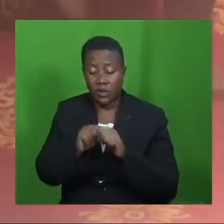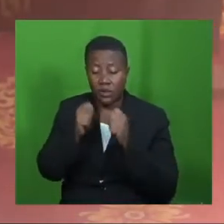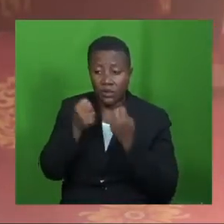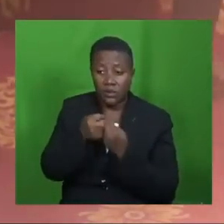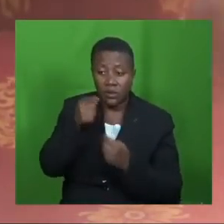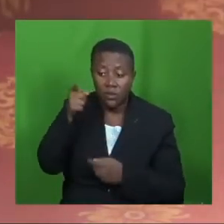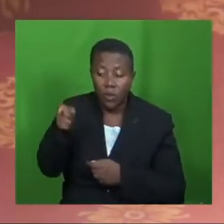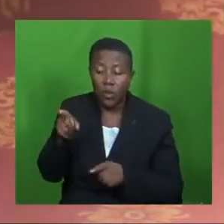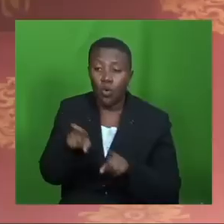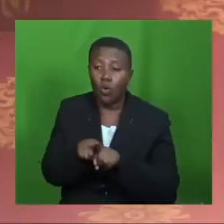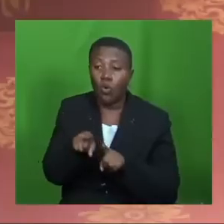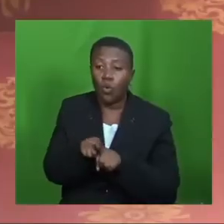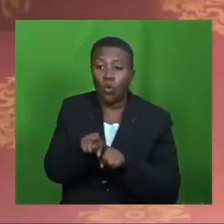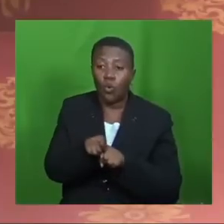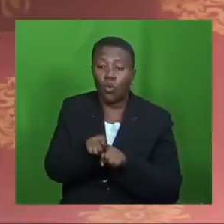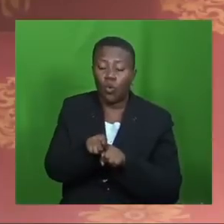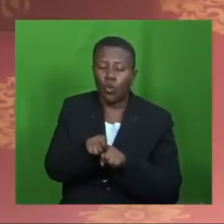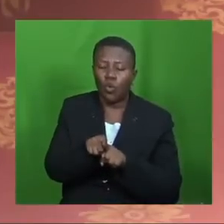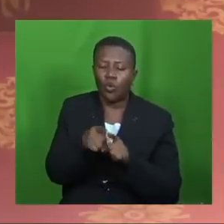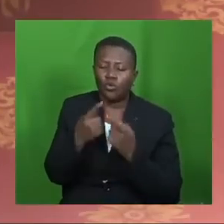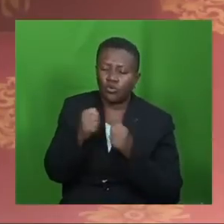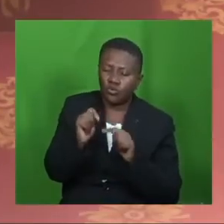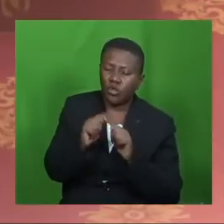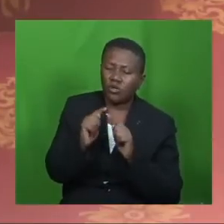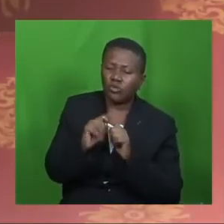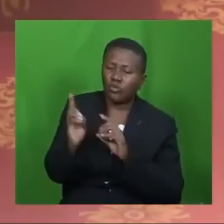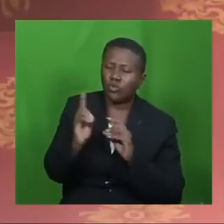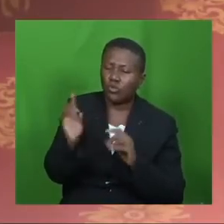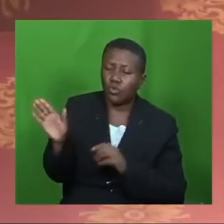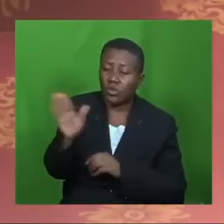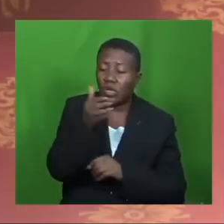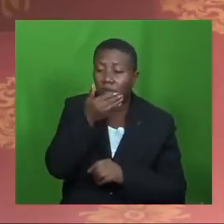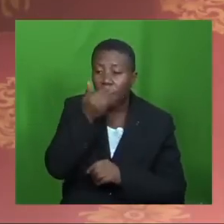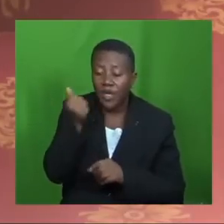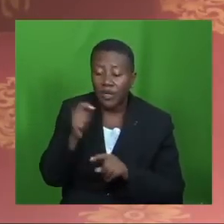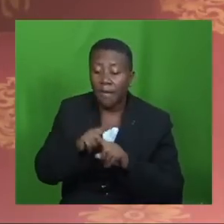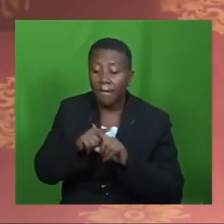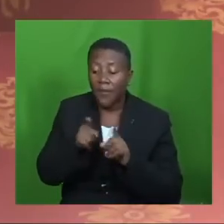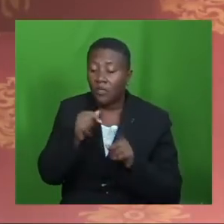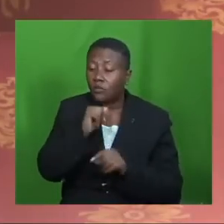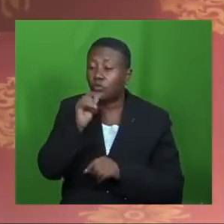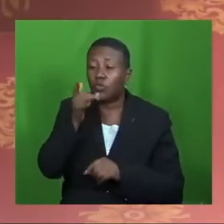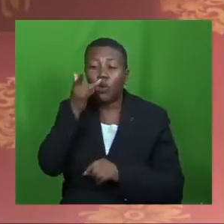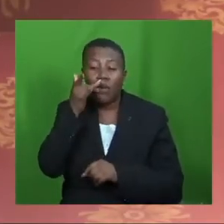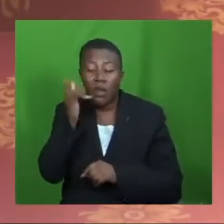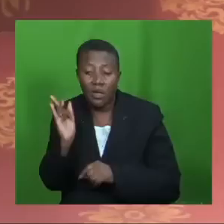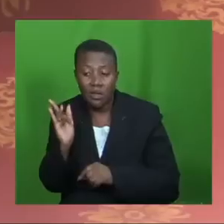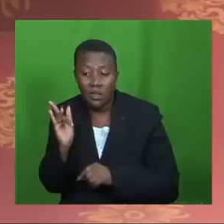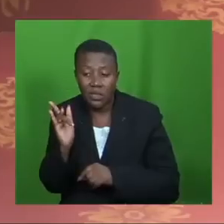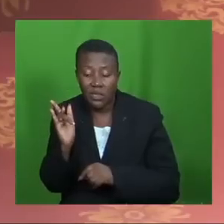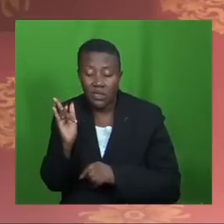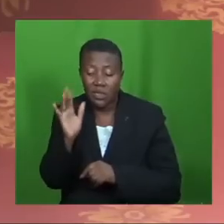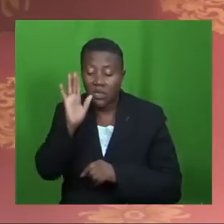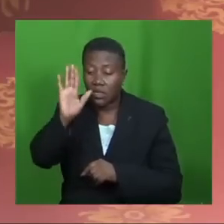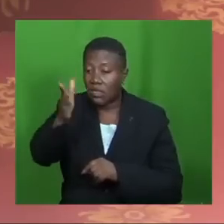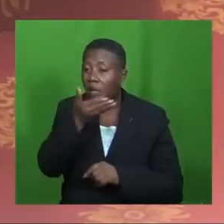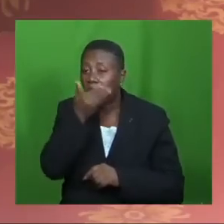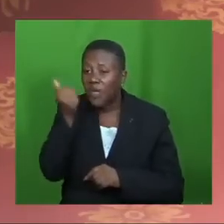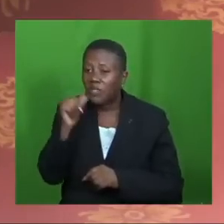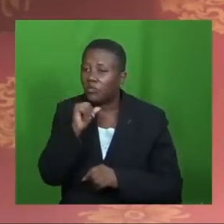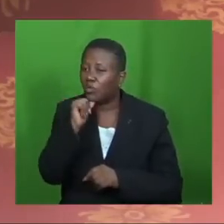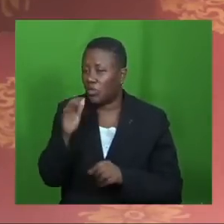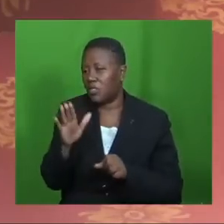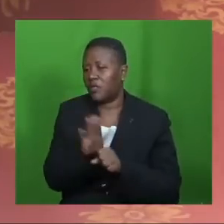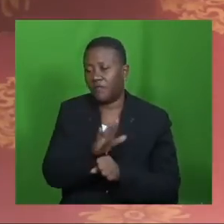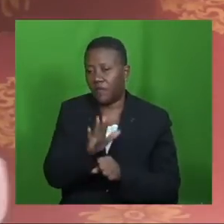gave off their best. Unfortunately, it wasn't the best to see us through to the next